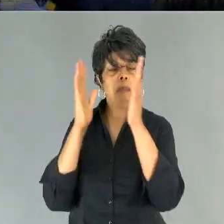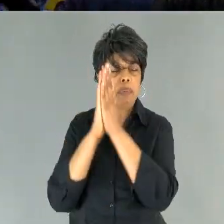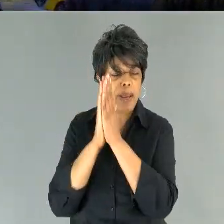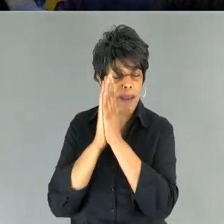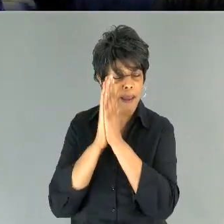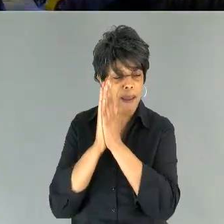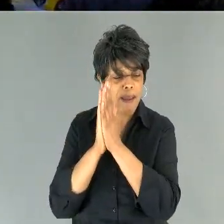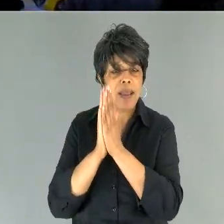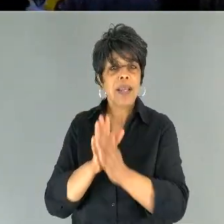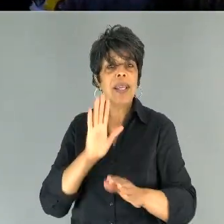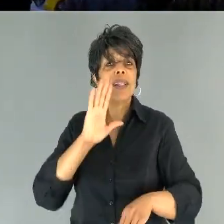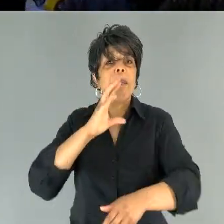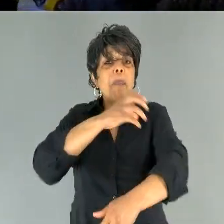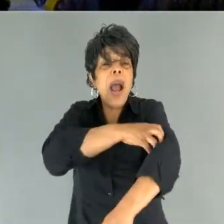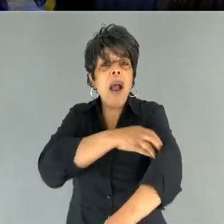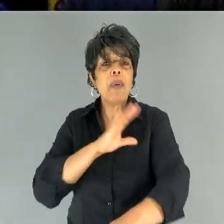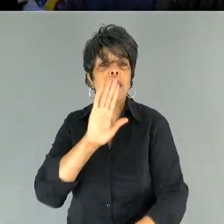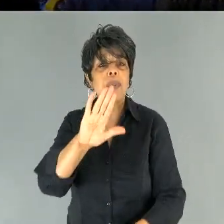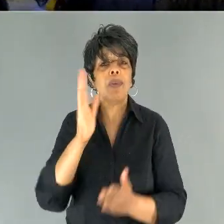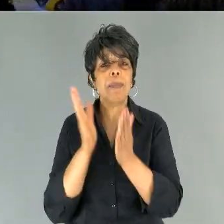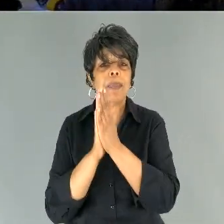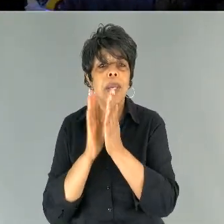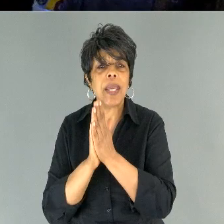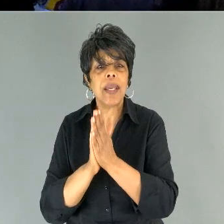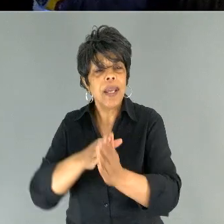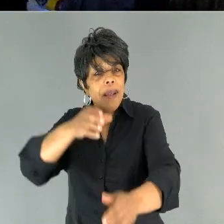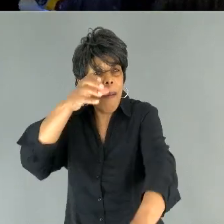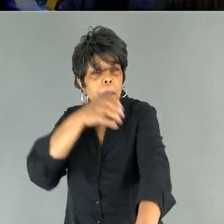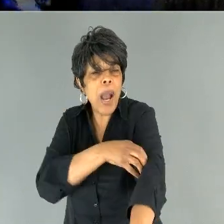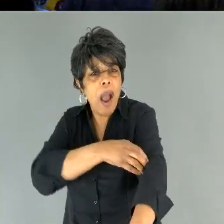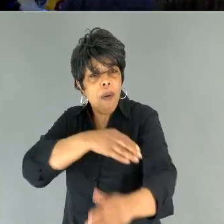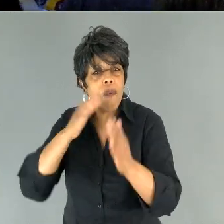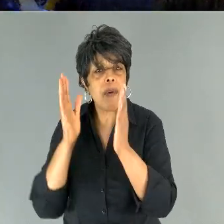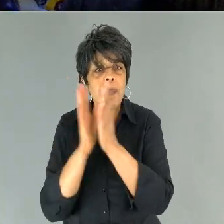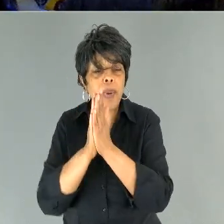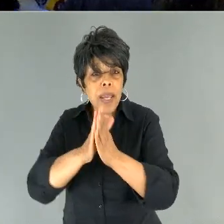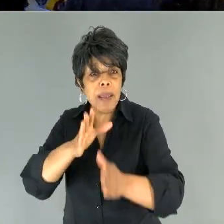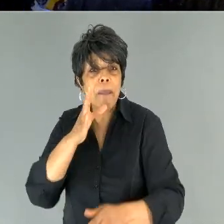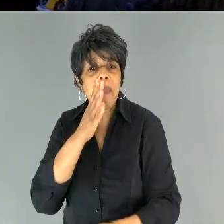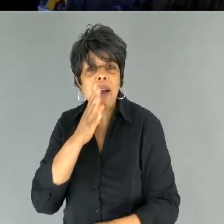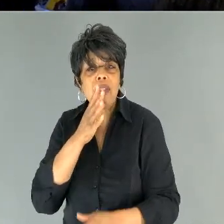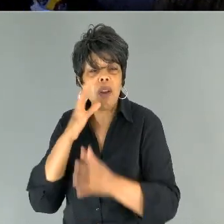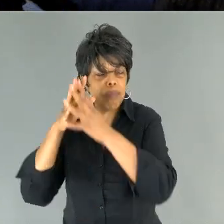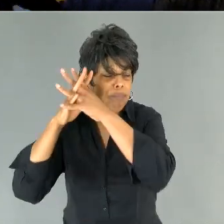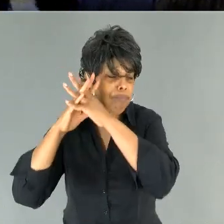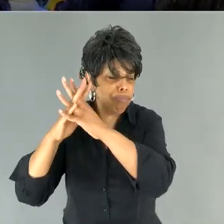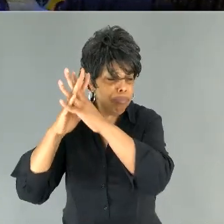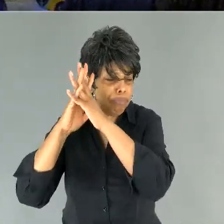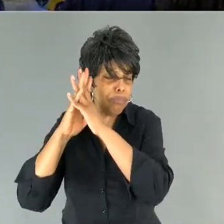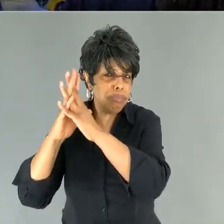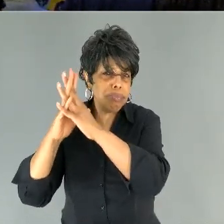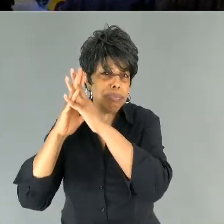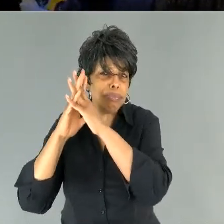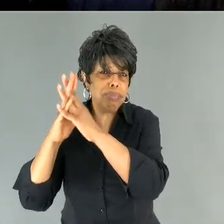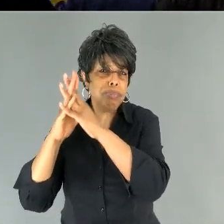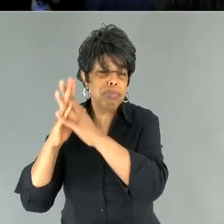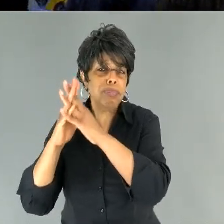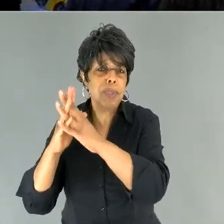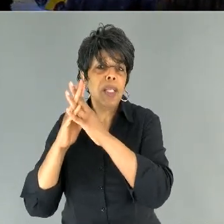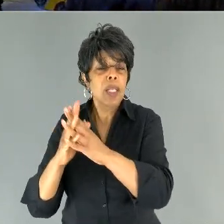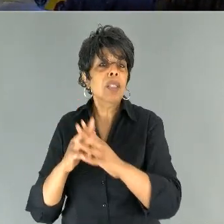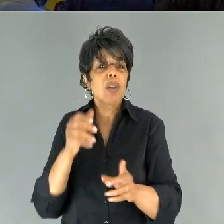your prayers. The power of a praying mother. Take your seat in the middle